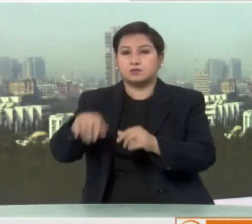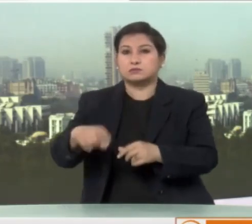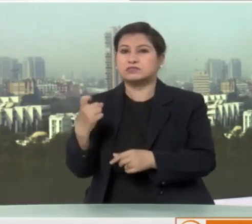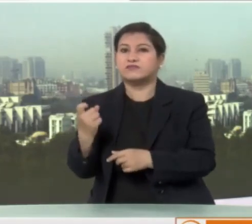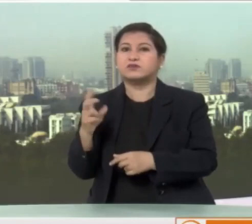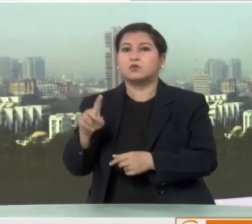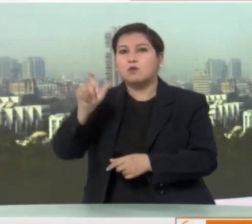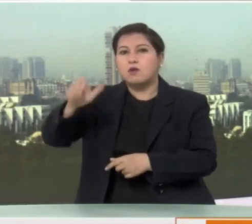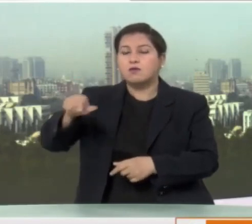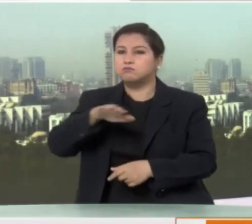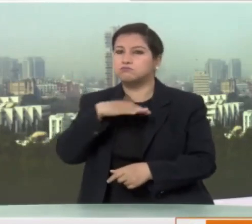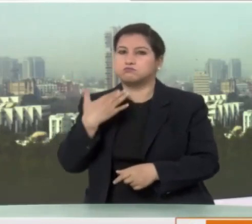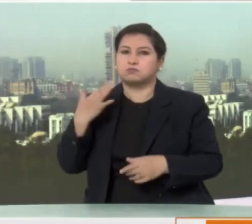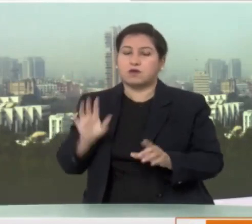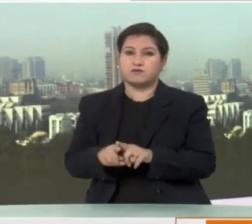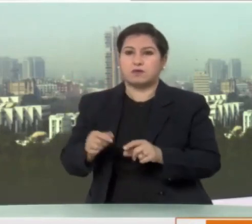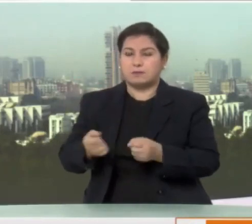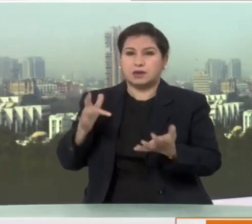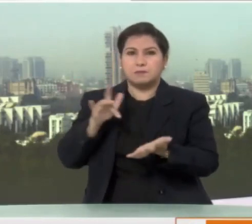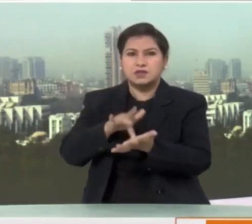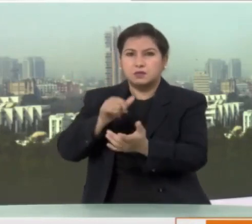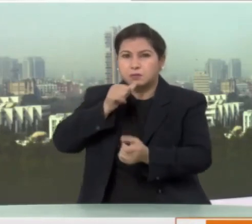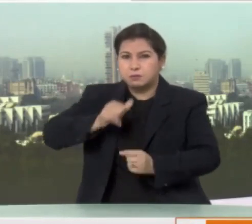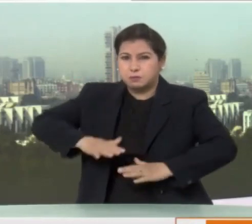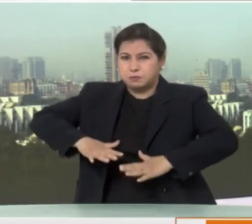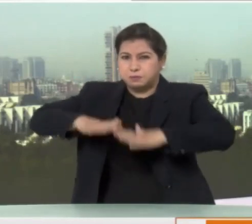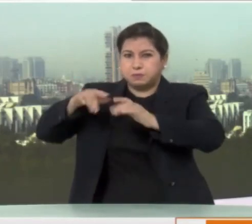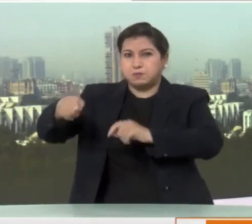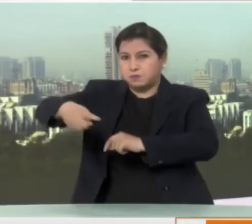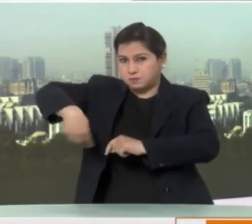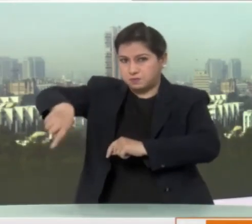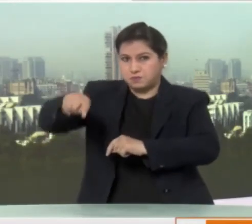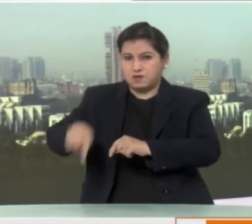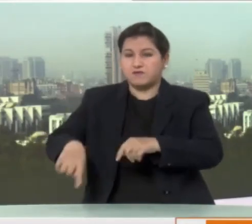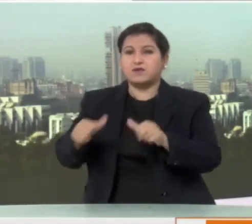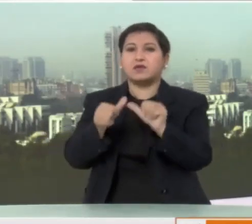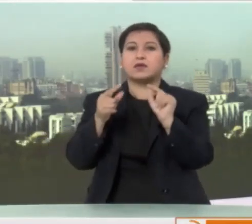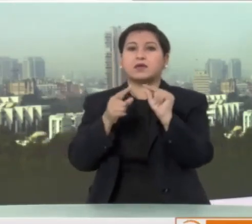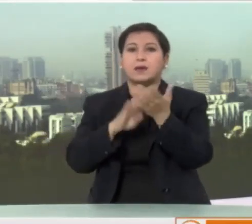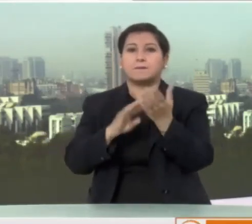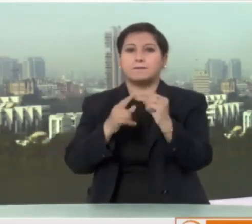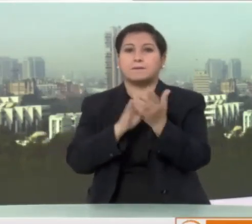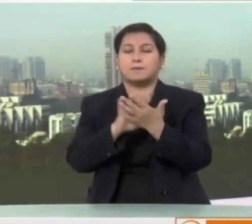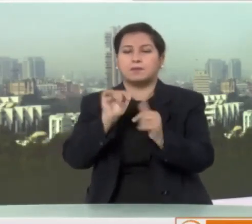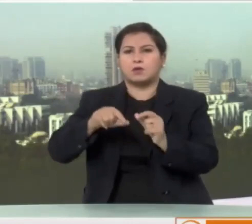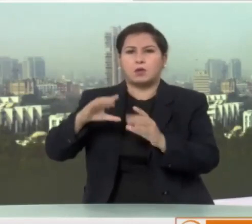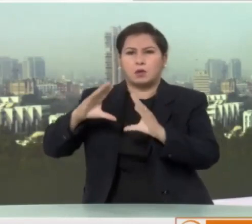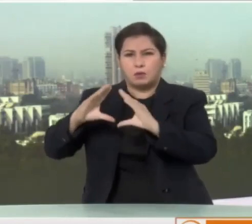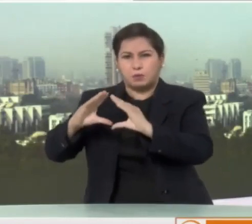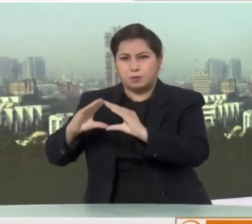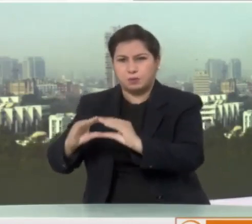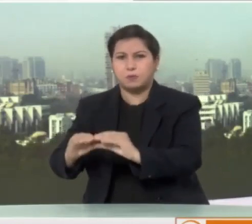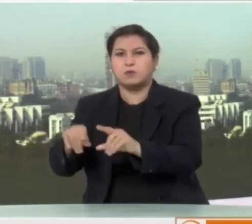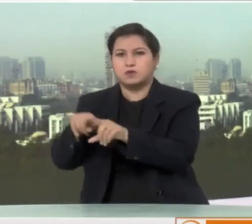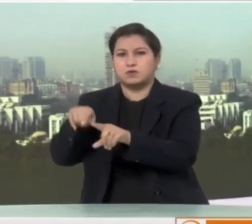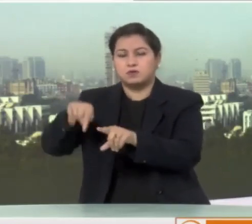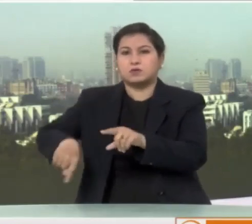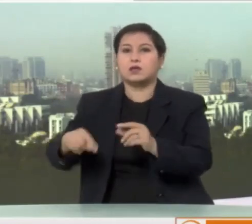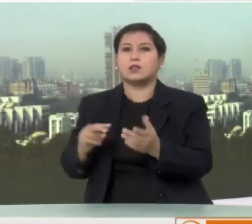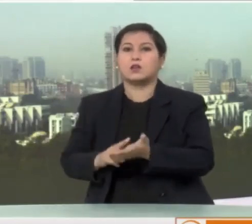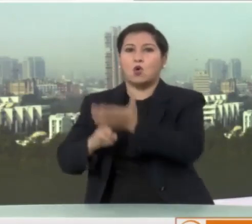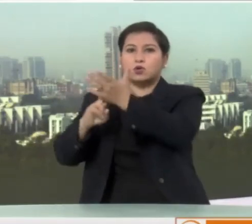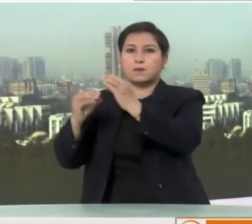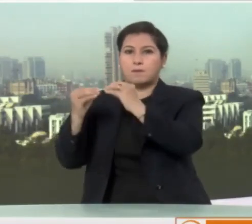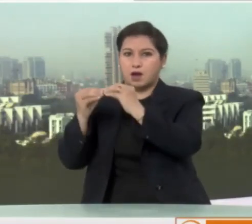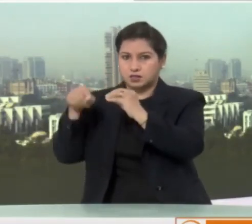West Bengal, several areas flooded in Bangladesh. Super cyclonic storm Amphan weakened into a well-marked low-pressure area over North